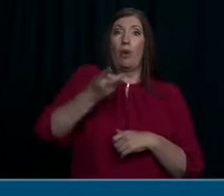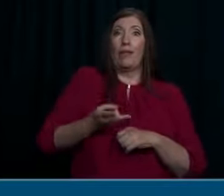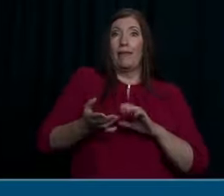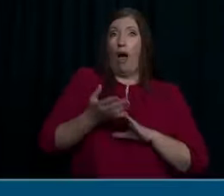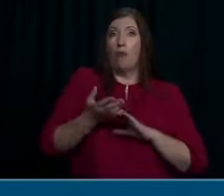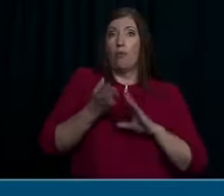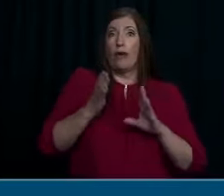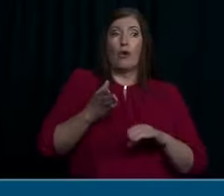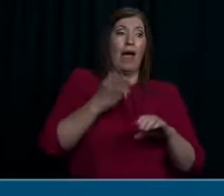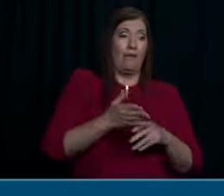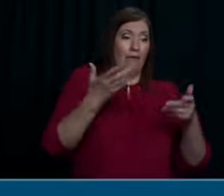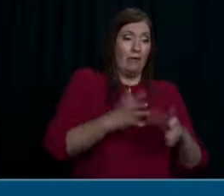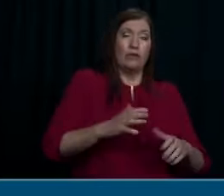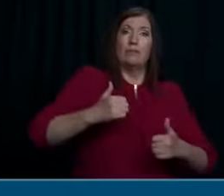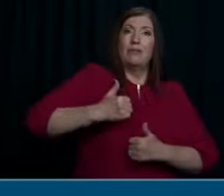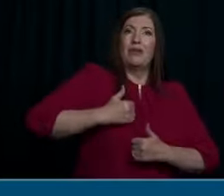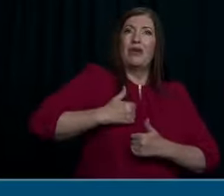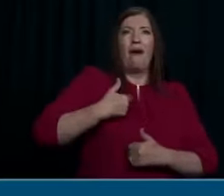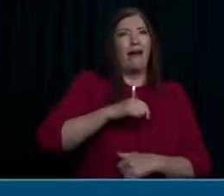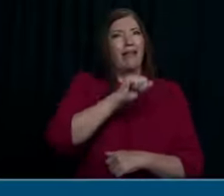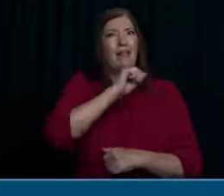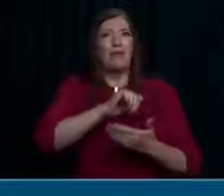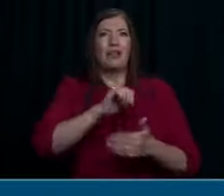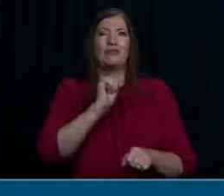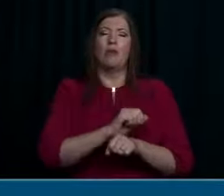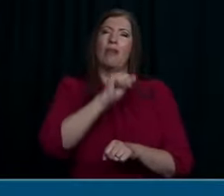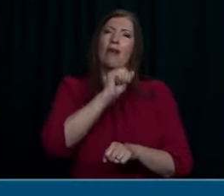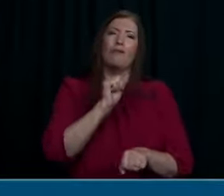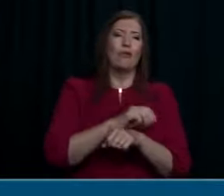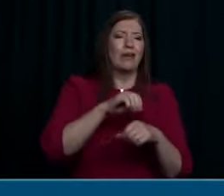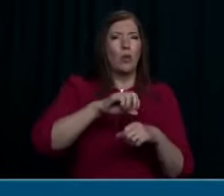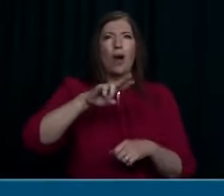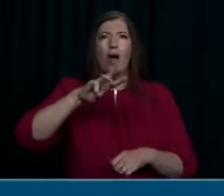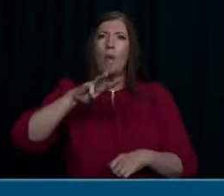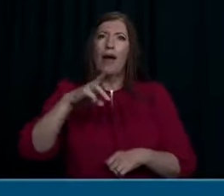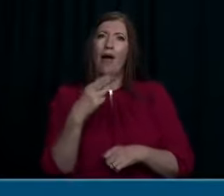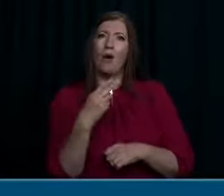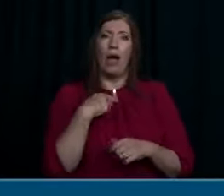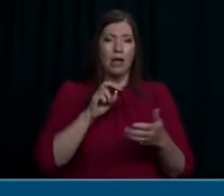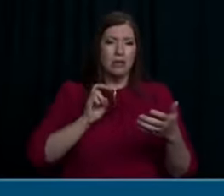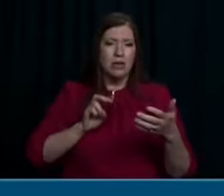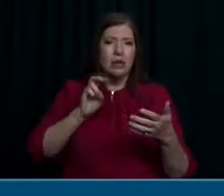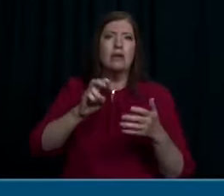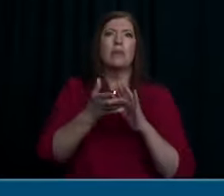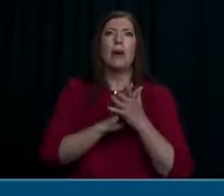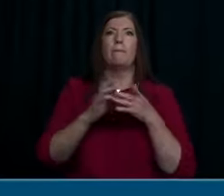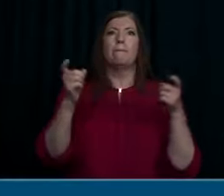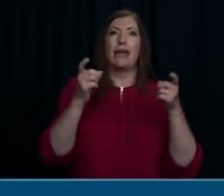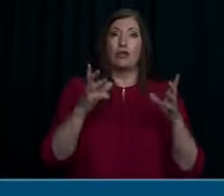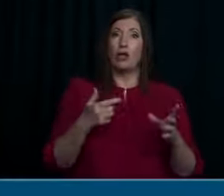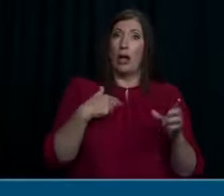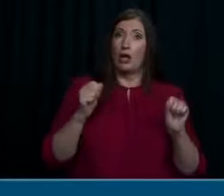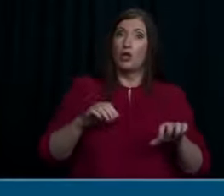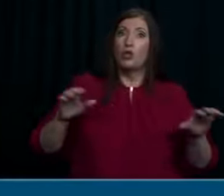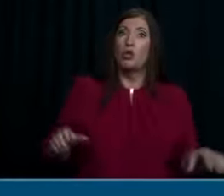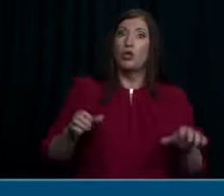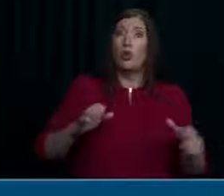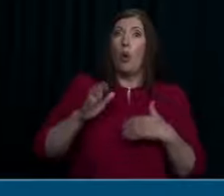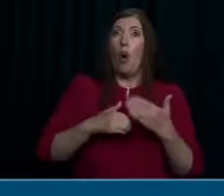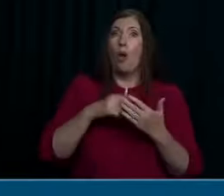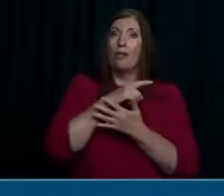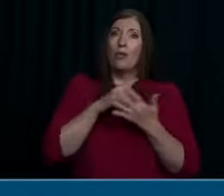out of the military. Okay, I loved the job. I loved working in the warehouse, and I worked myself up to management. I was able to do all these things because